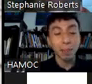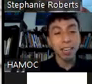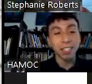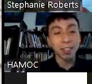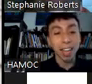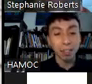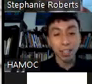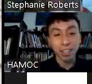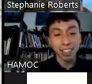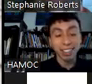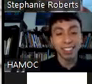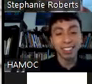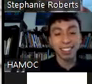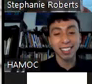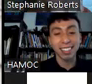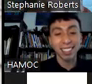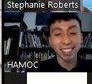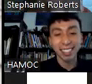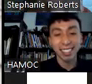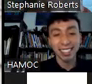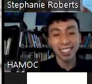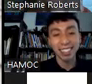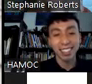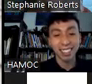creating this piece for the exhibition.